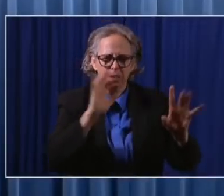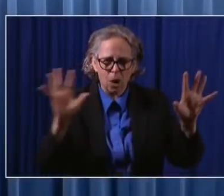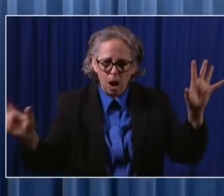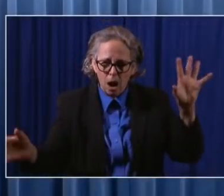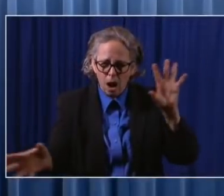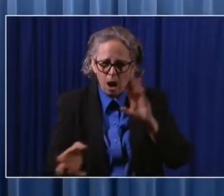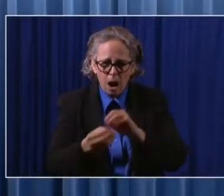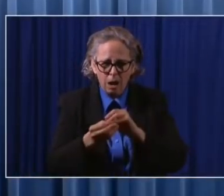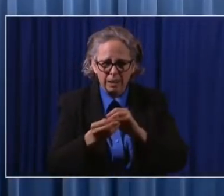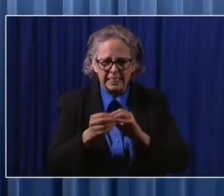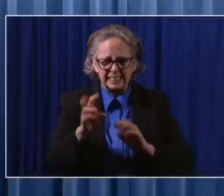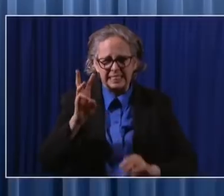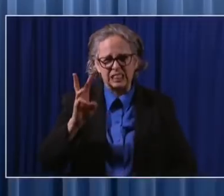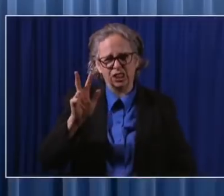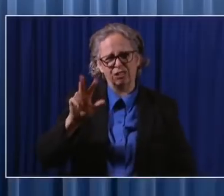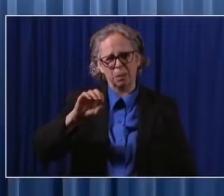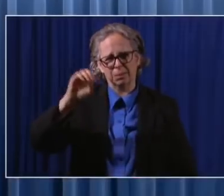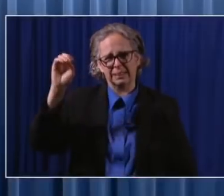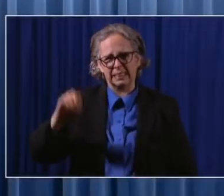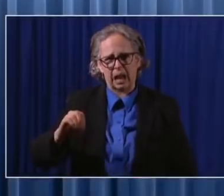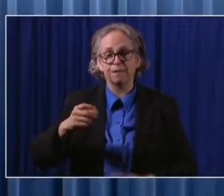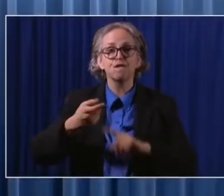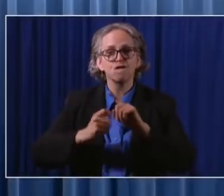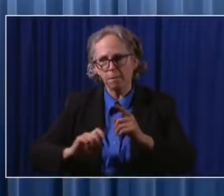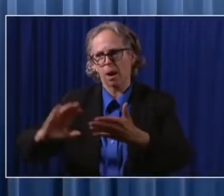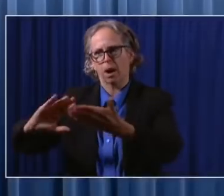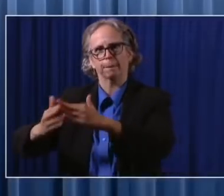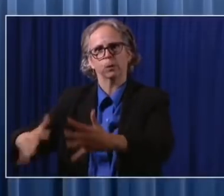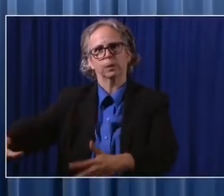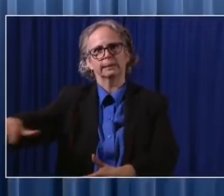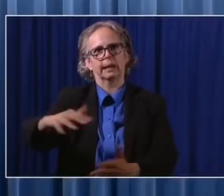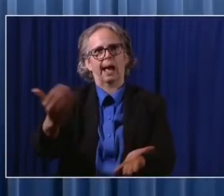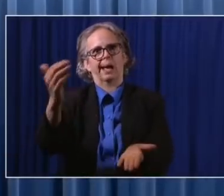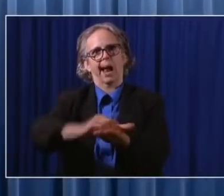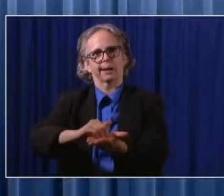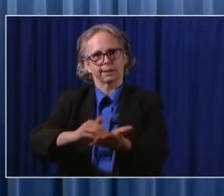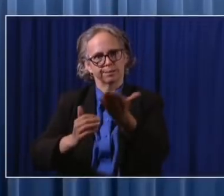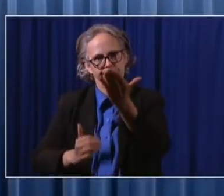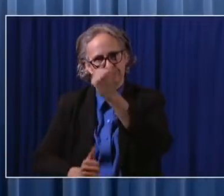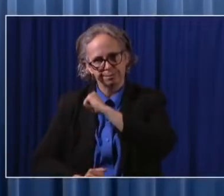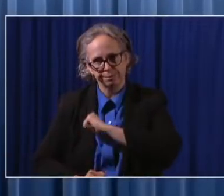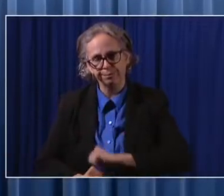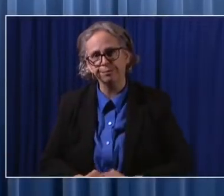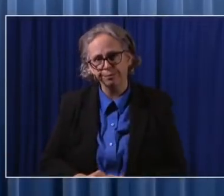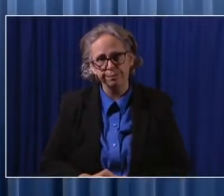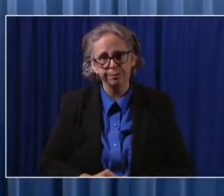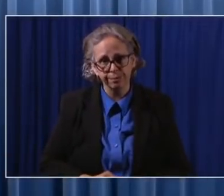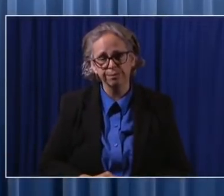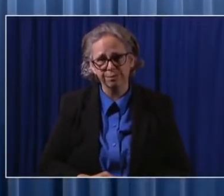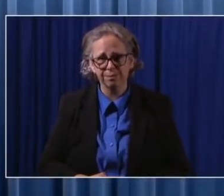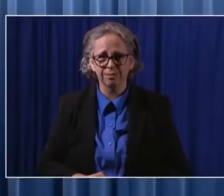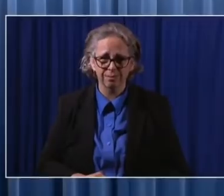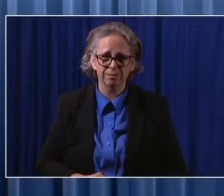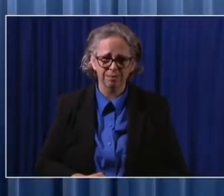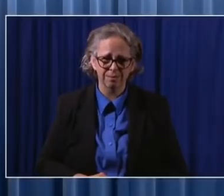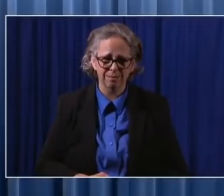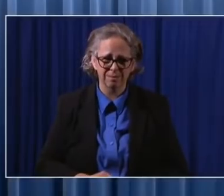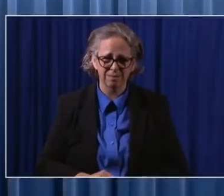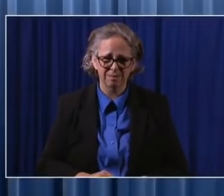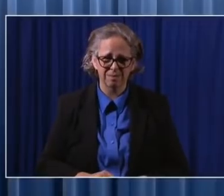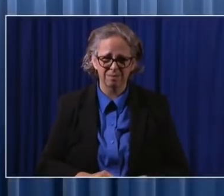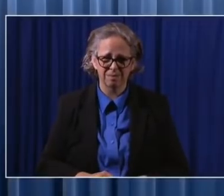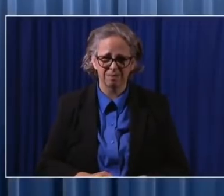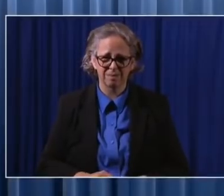settings, signaling transmission in the broader community. The number of COVID-19 positive patients in the West Central region's